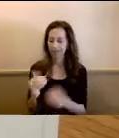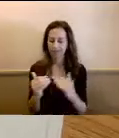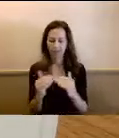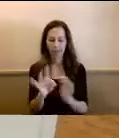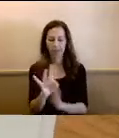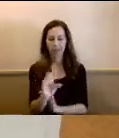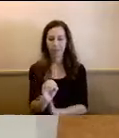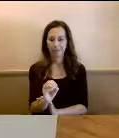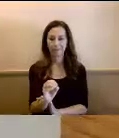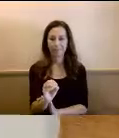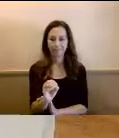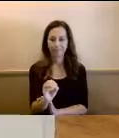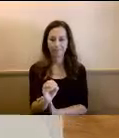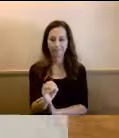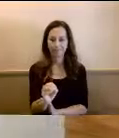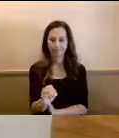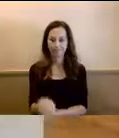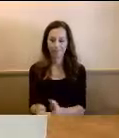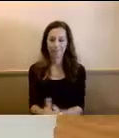80.